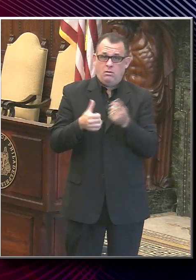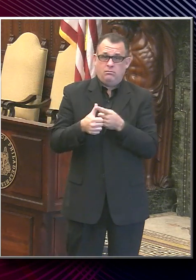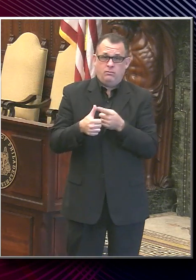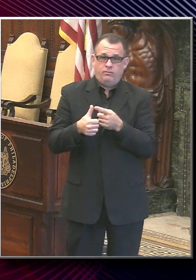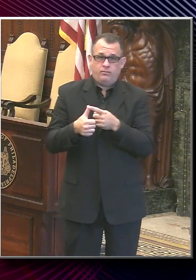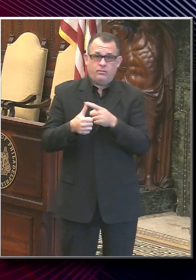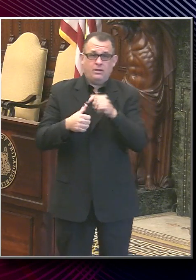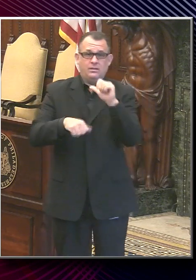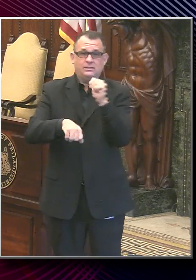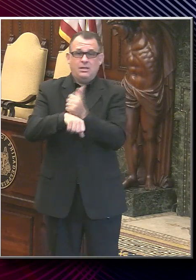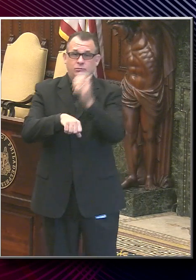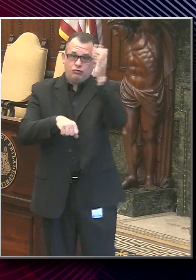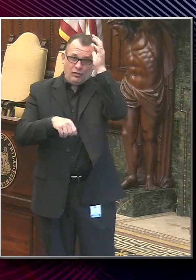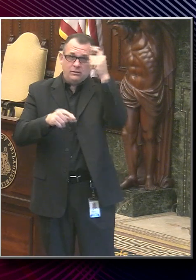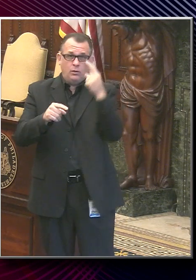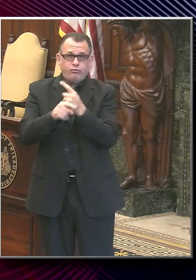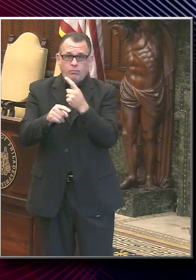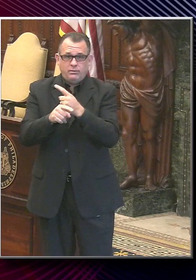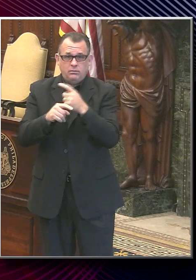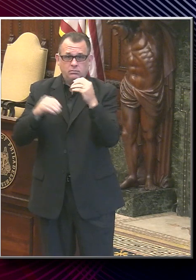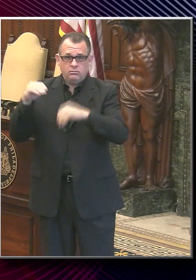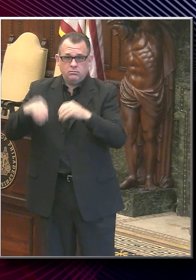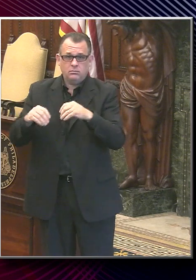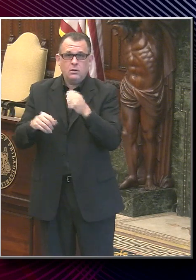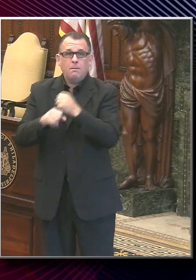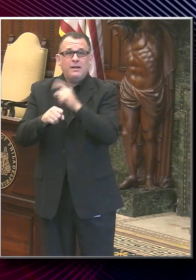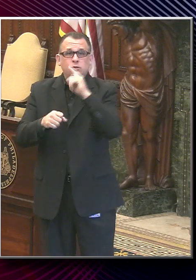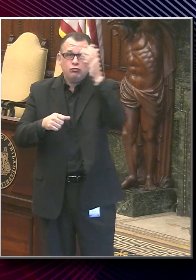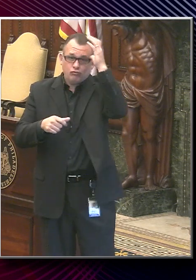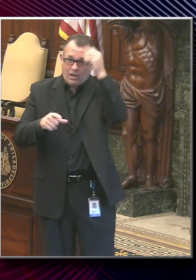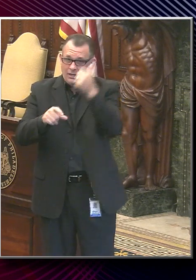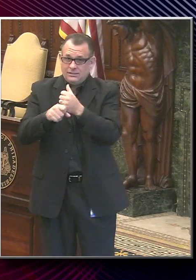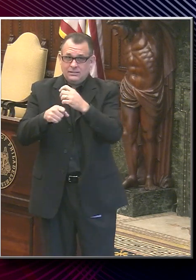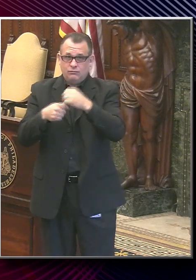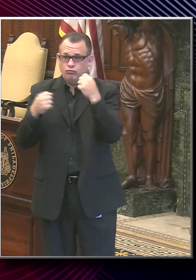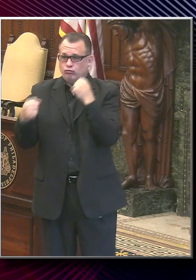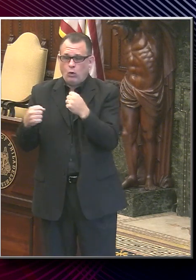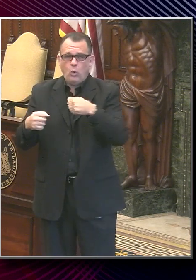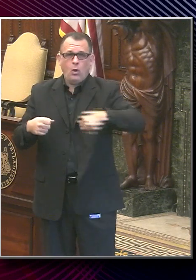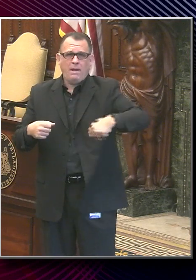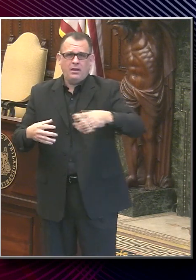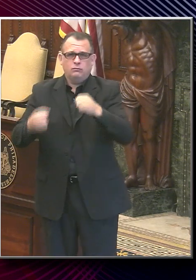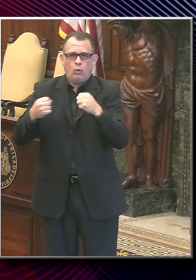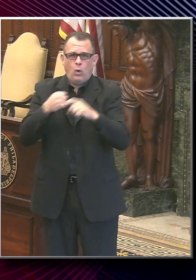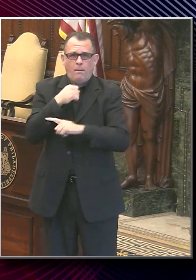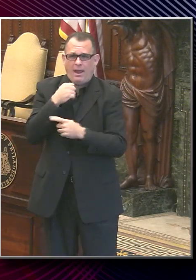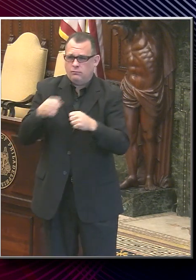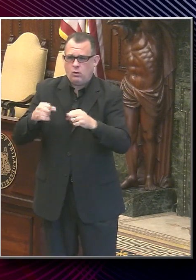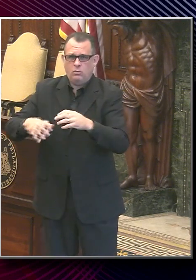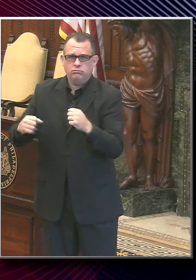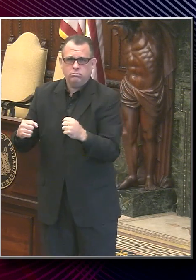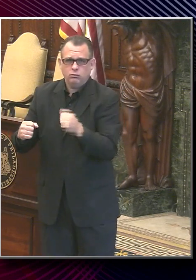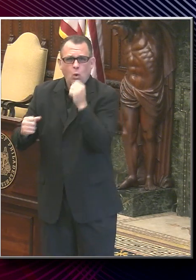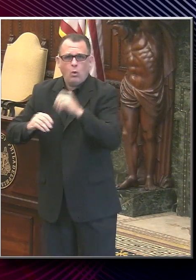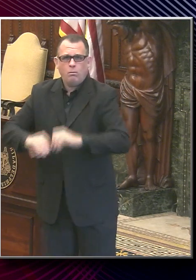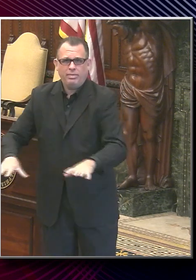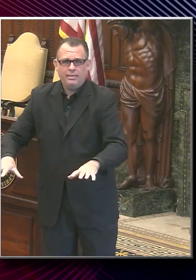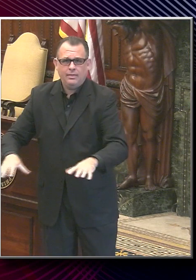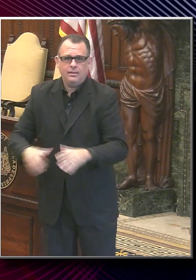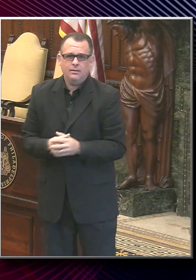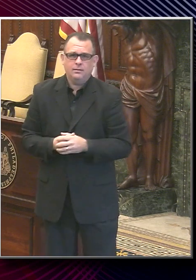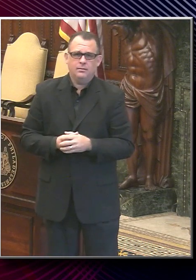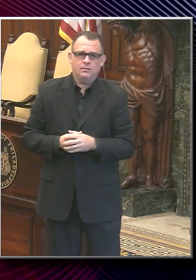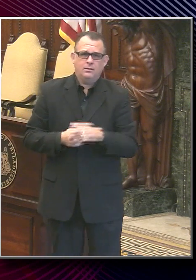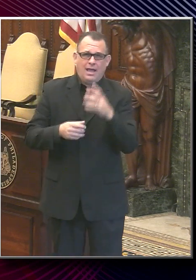out your trash properly. Make sure all trash is placed in sturdy trash bags. Cover containers with lids. Reduce